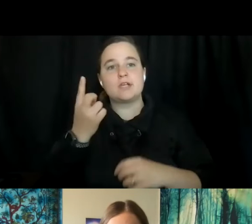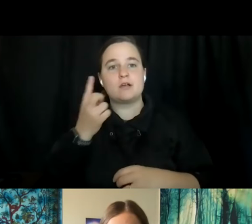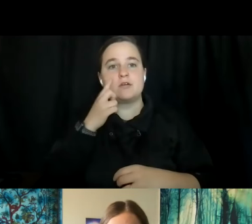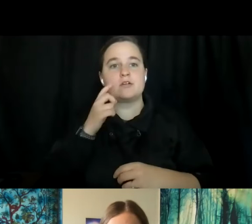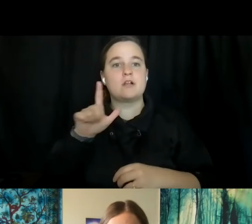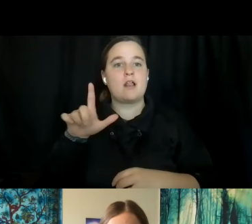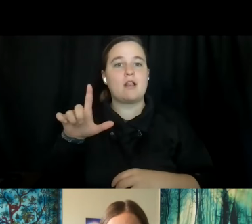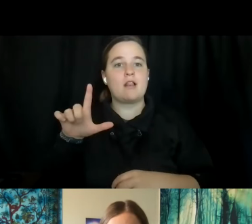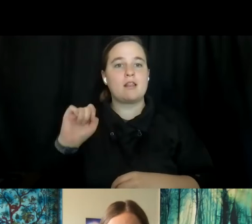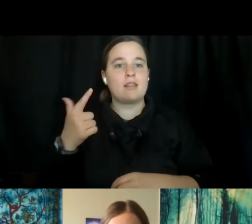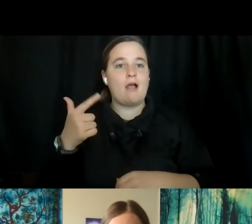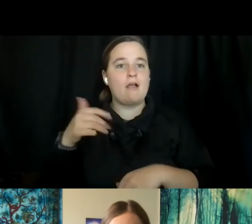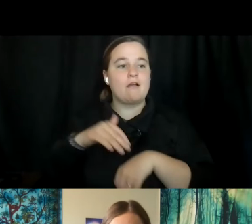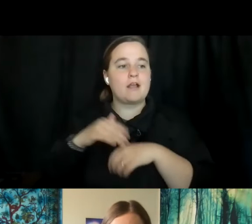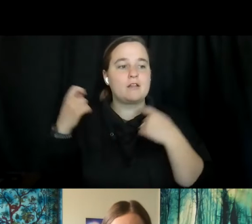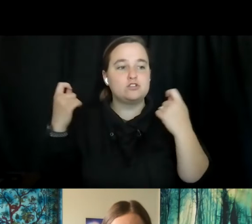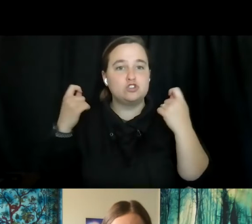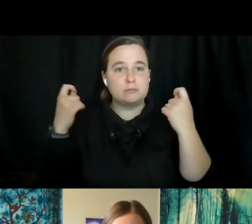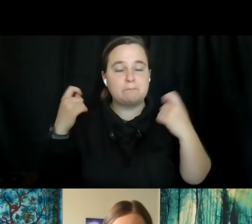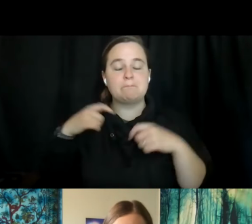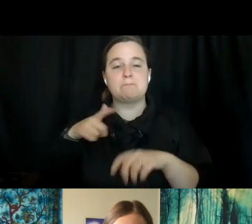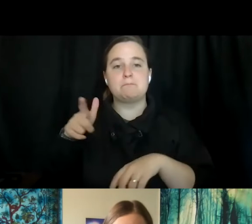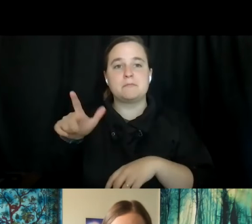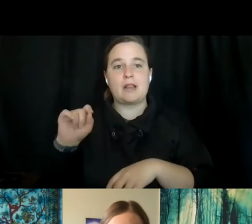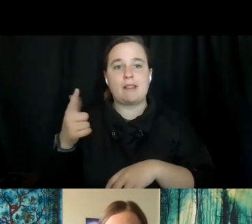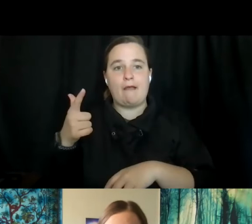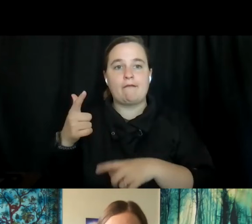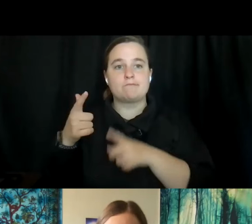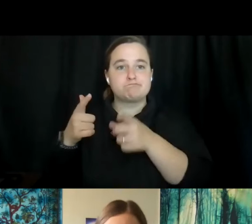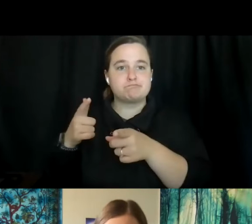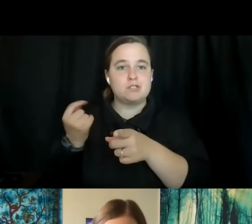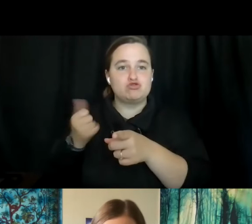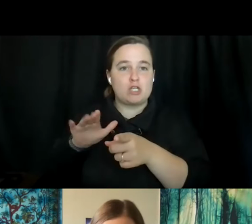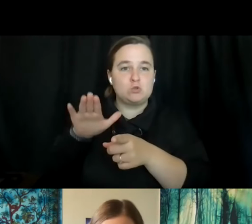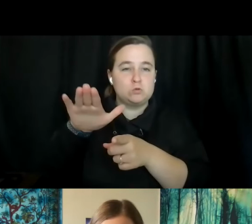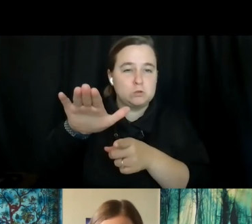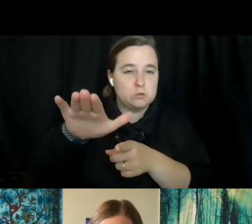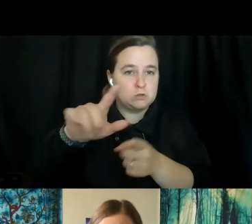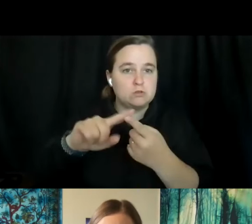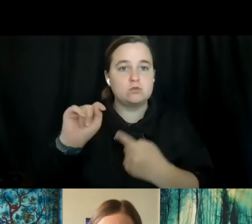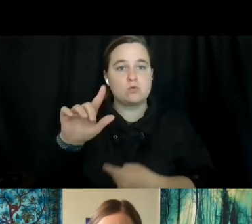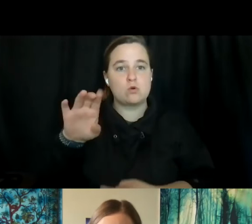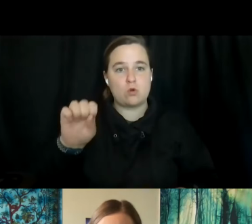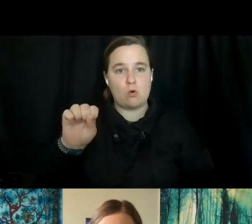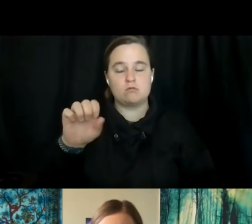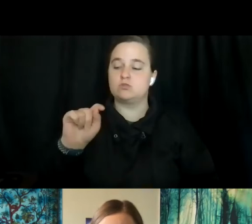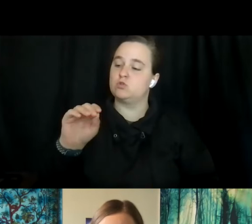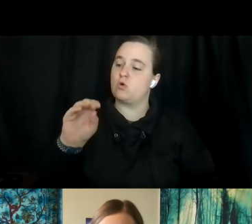up at a gym and like reaching to their toes, and that's stretching.